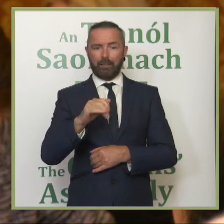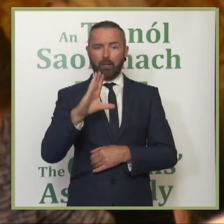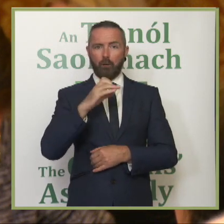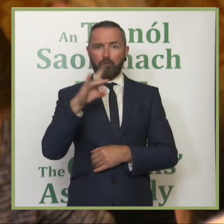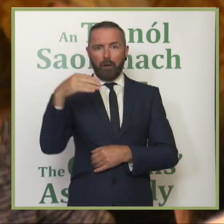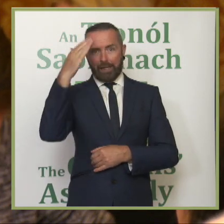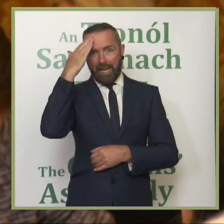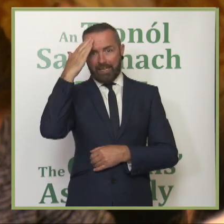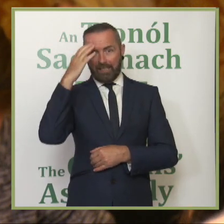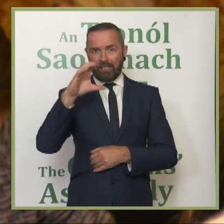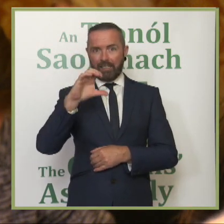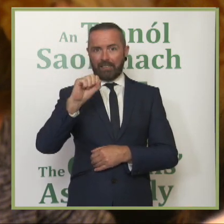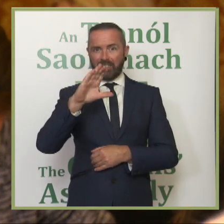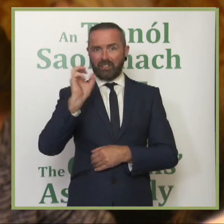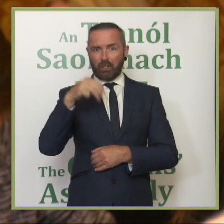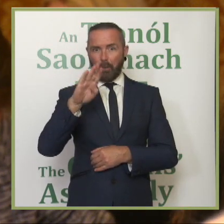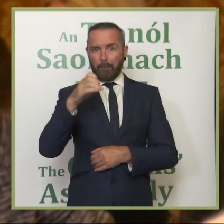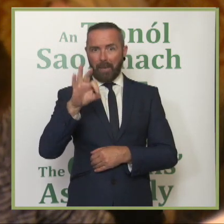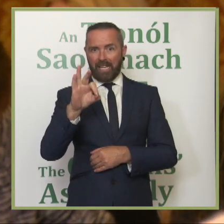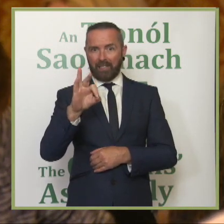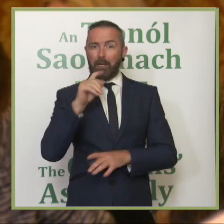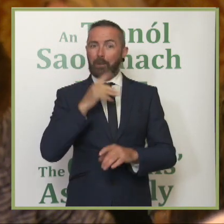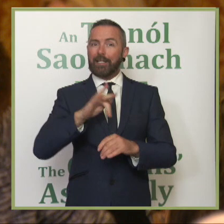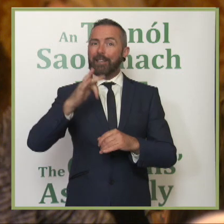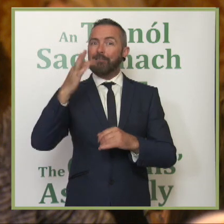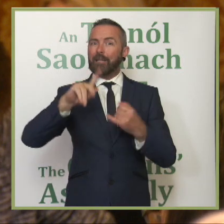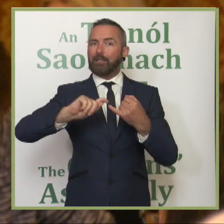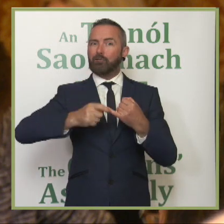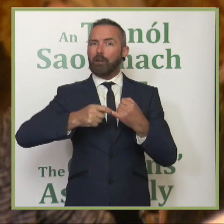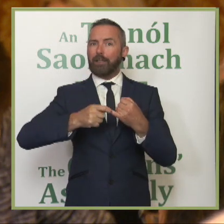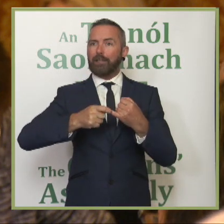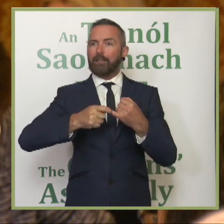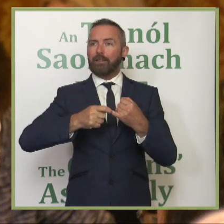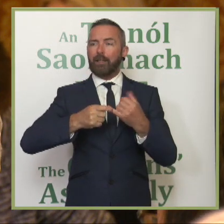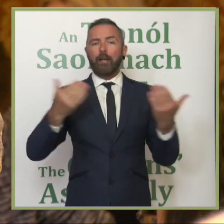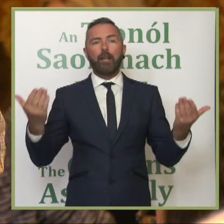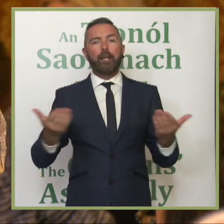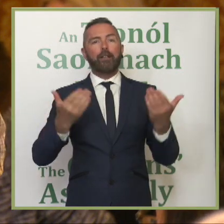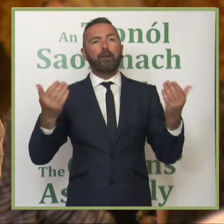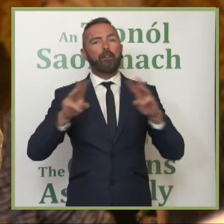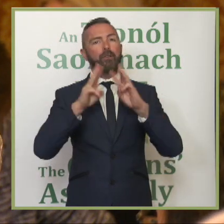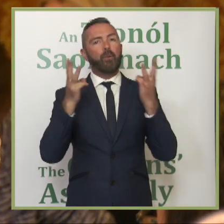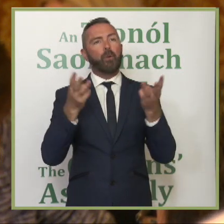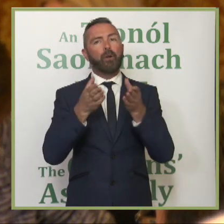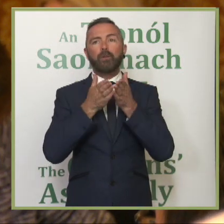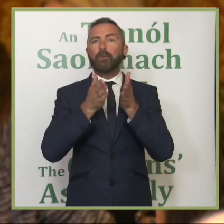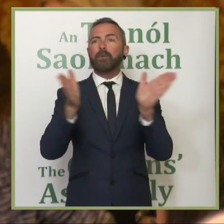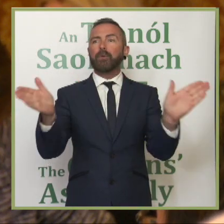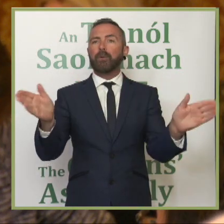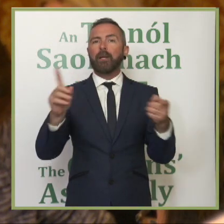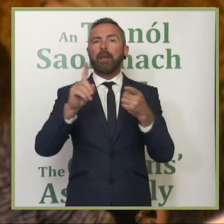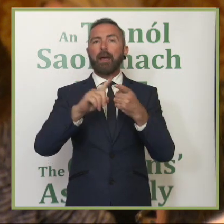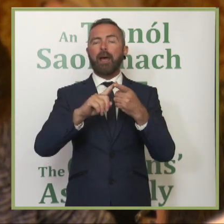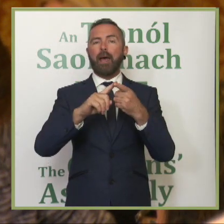Obviously not using them here, but if we could encourage the wider world and indeed the press to stop